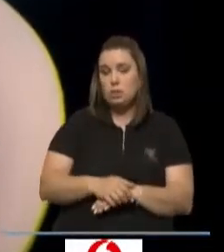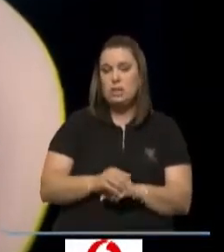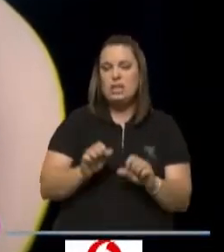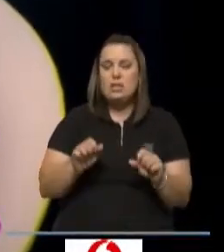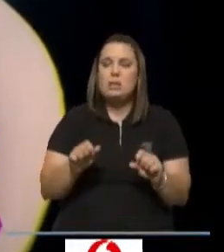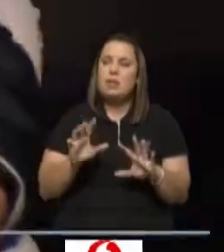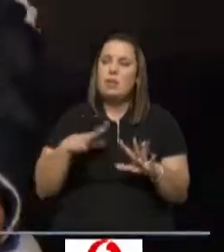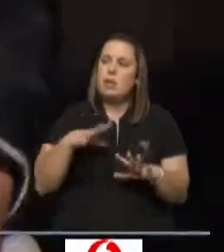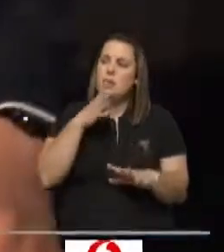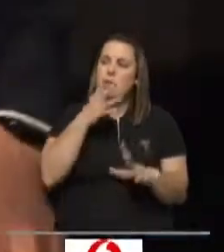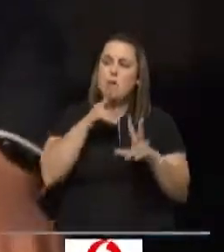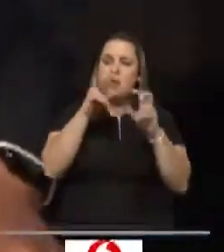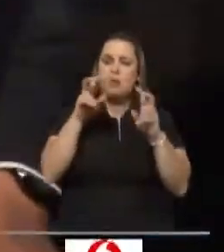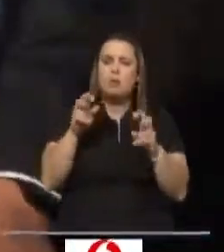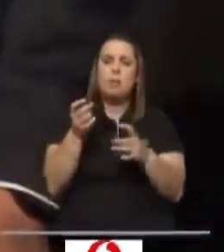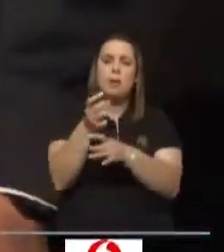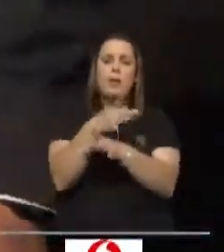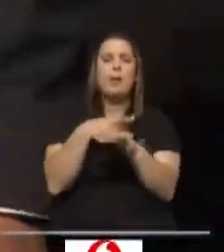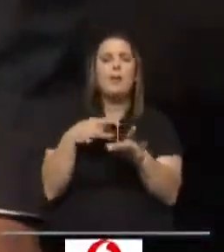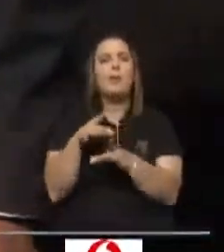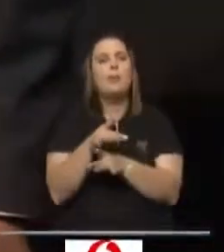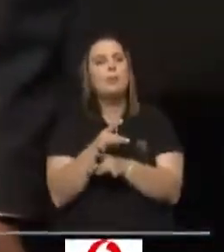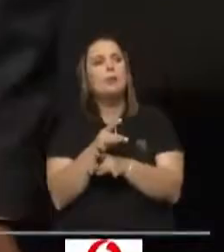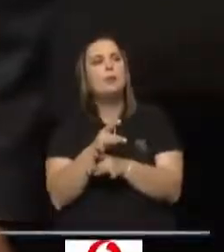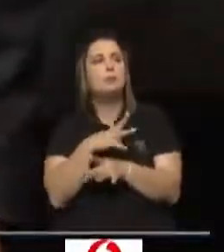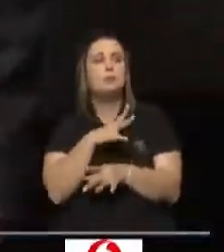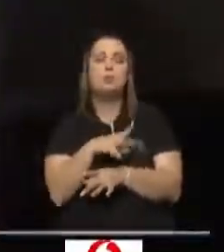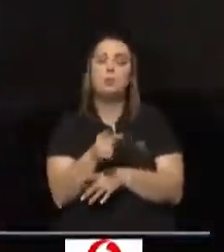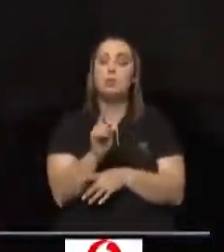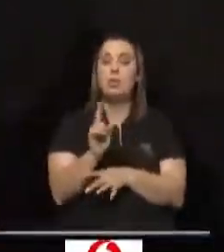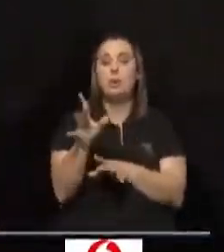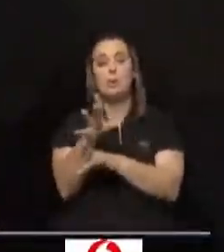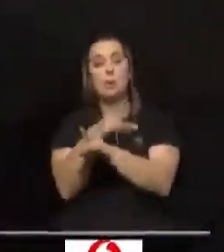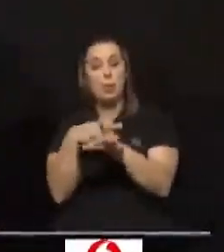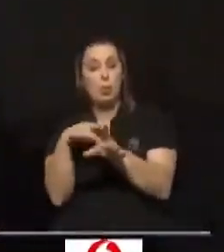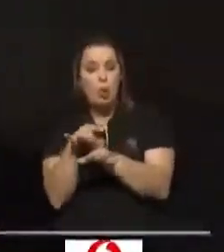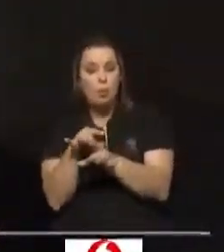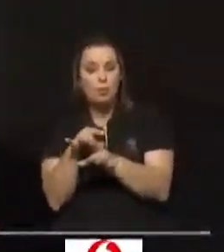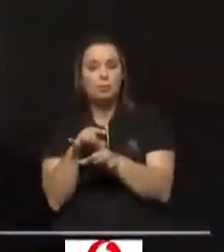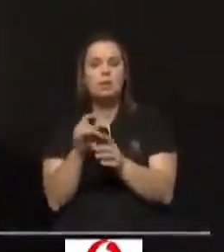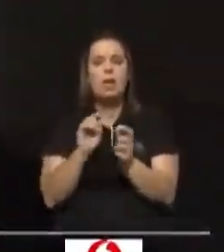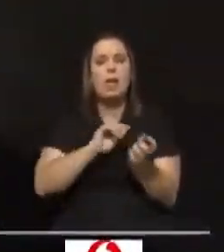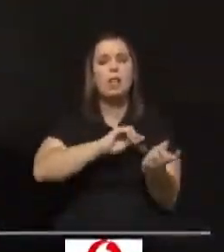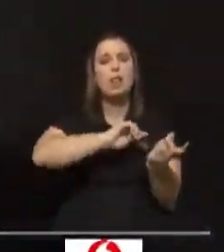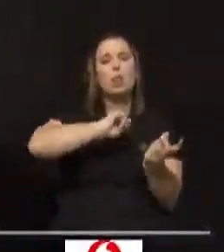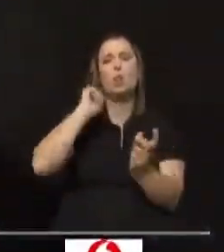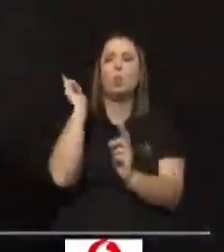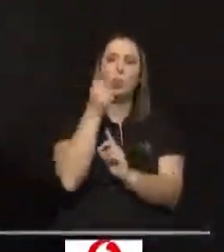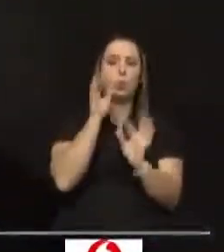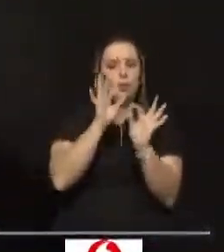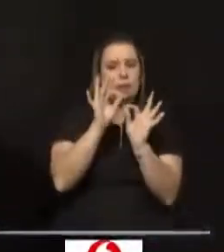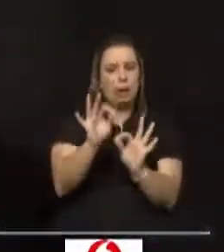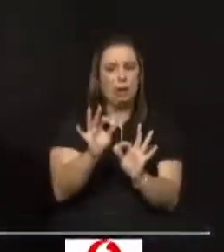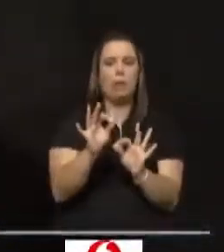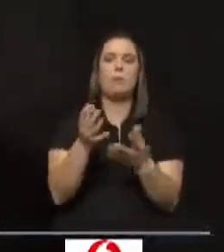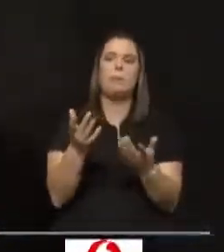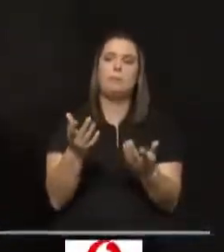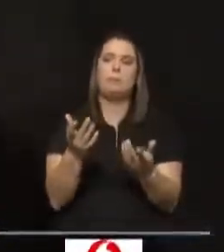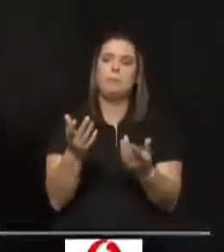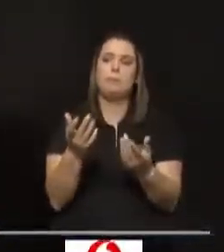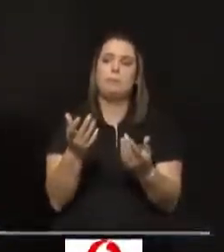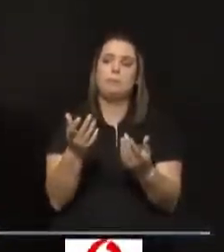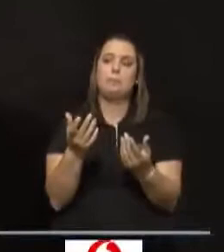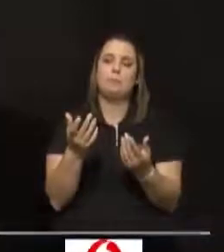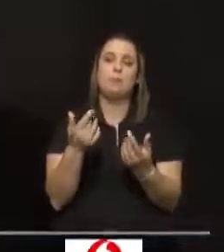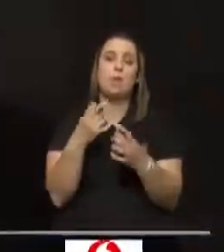Are there other initiatives? This is an issue that does not pertain to Portugal. It's